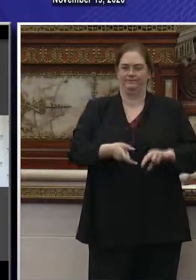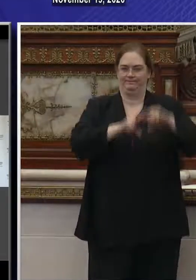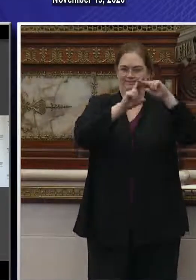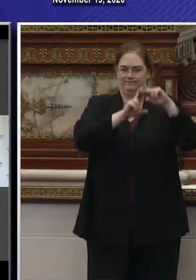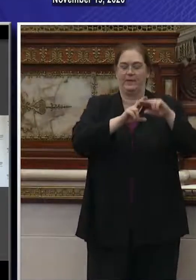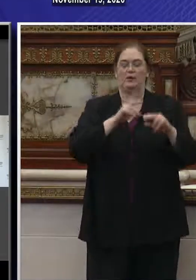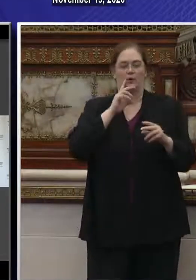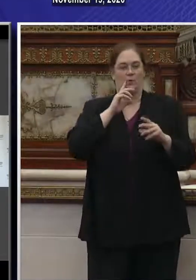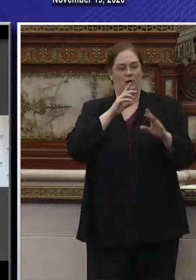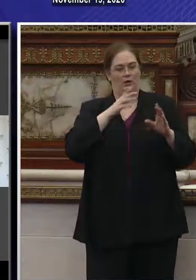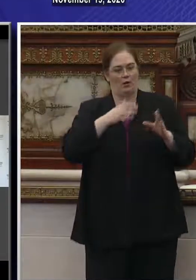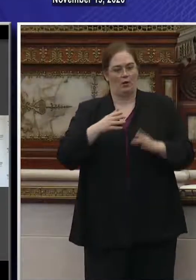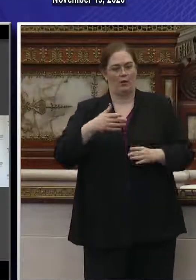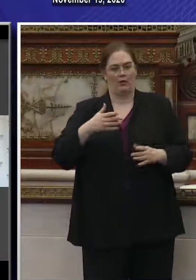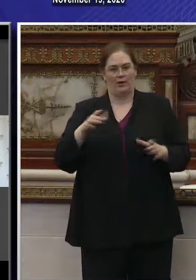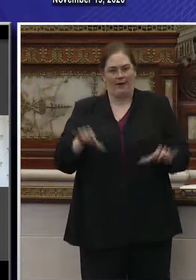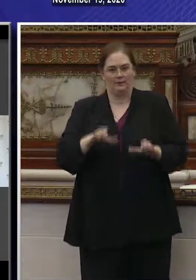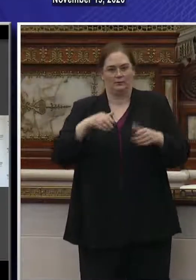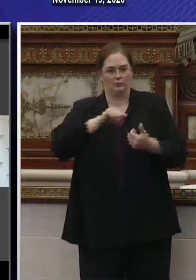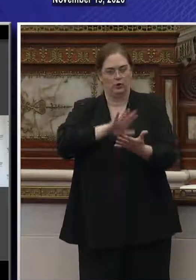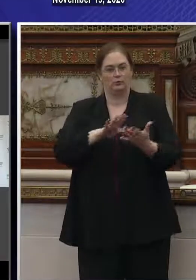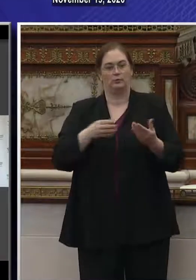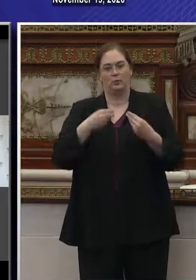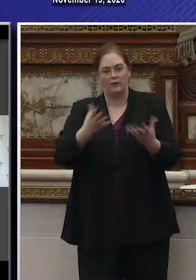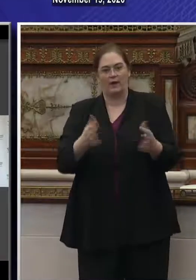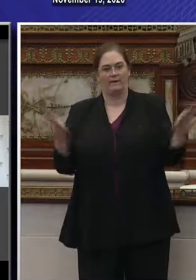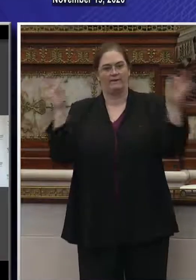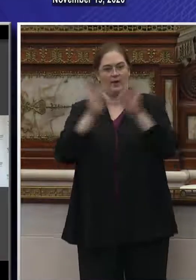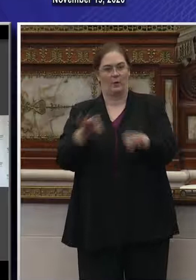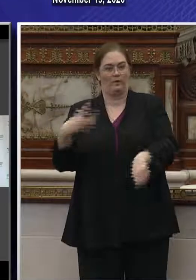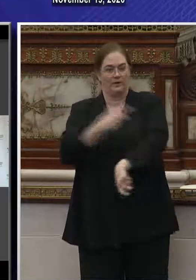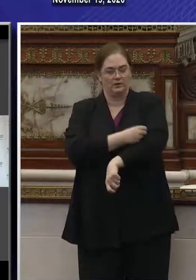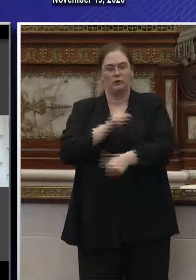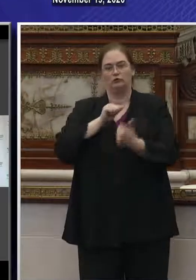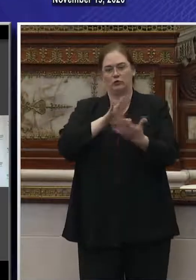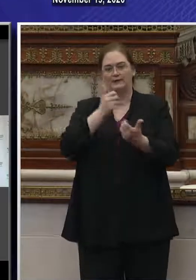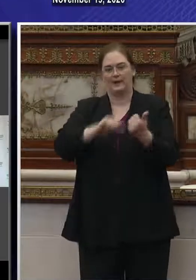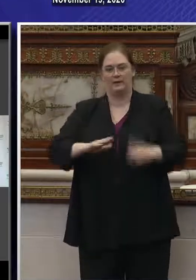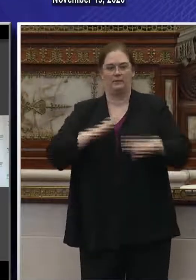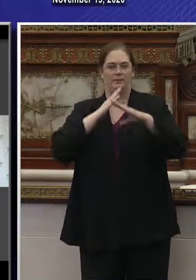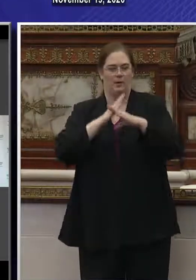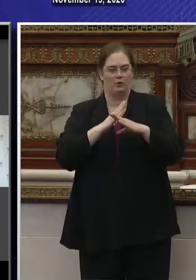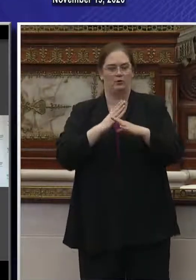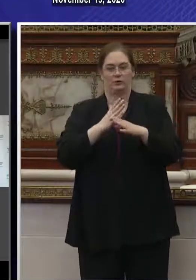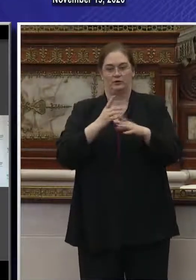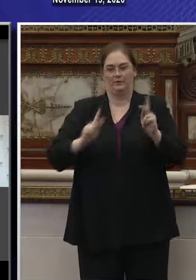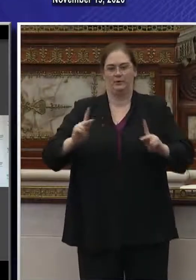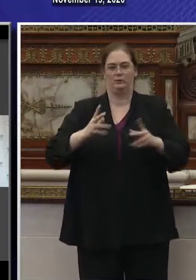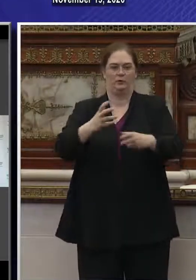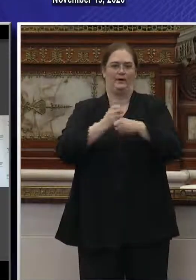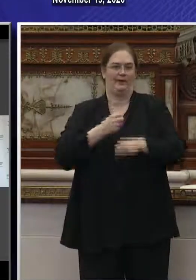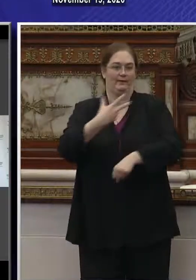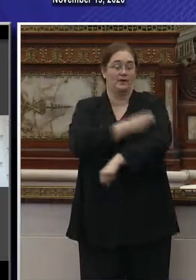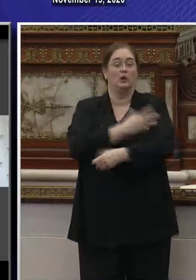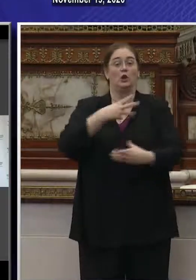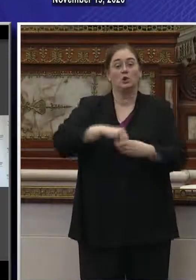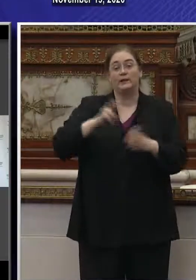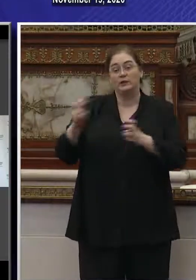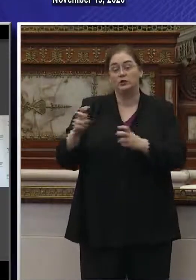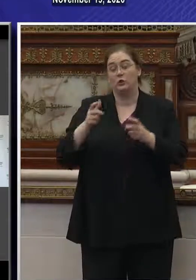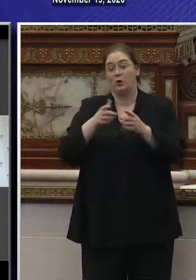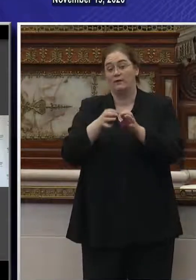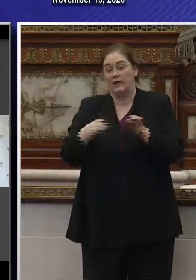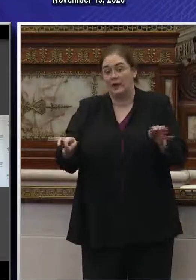we need a proactive approach to providing information on the value of vaccination and to address any barriers in receiving the vaccine, including issues of